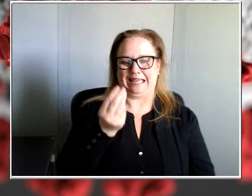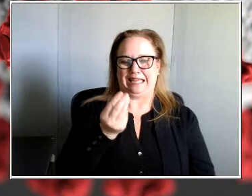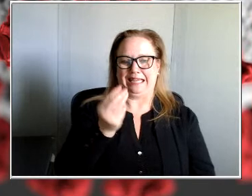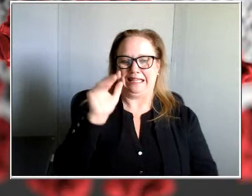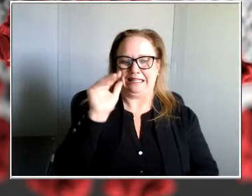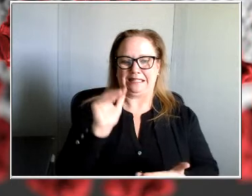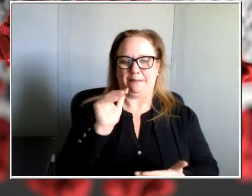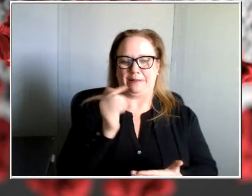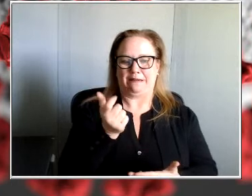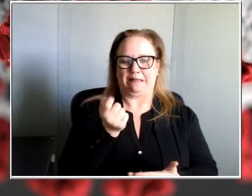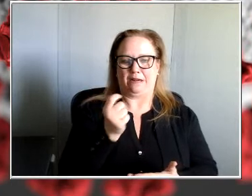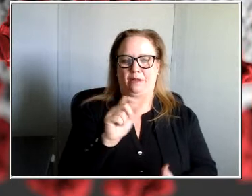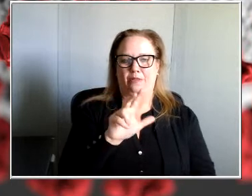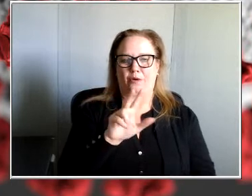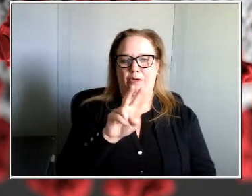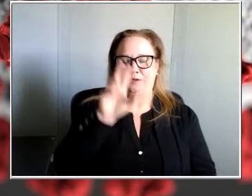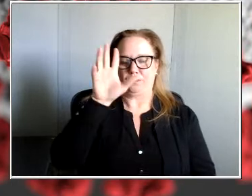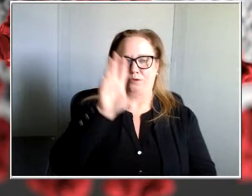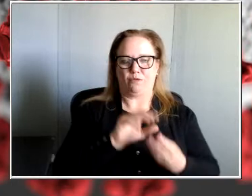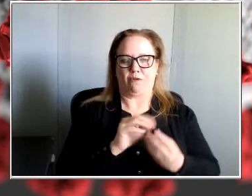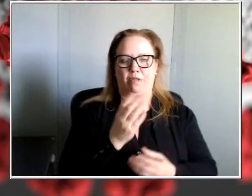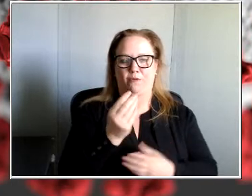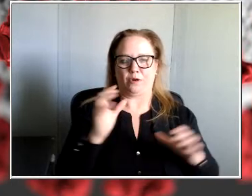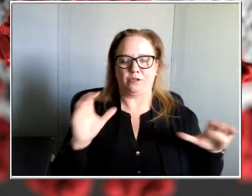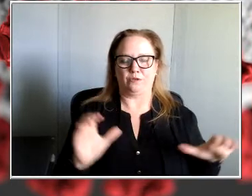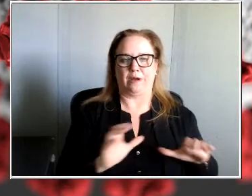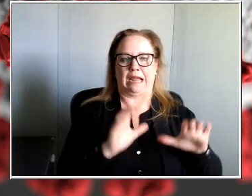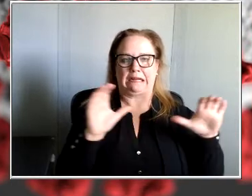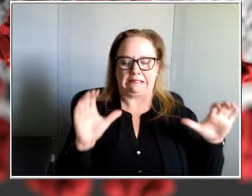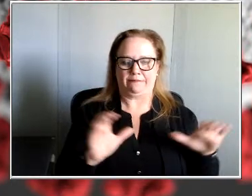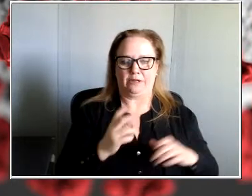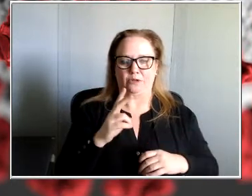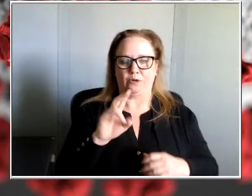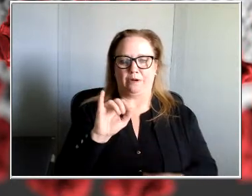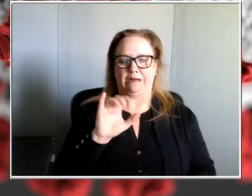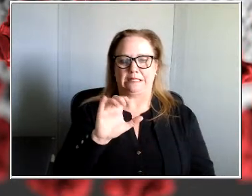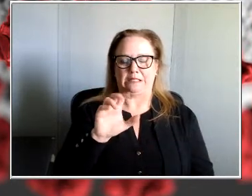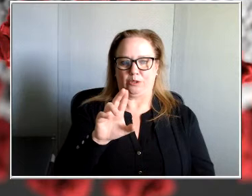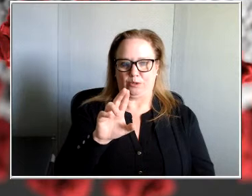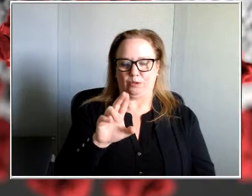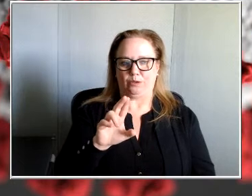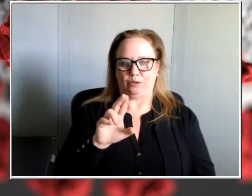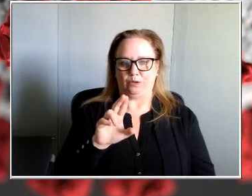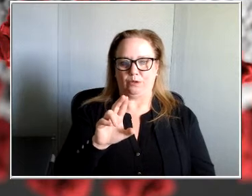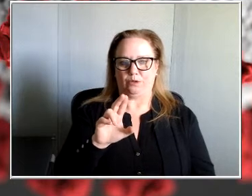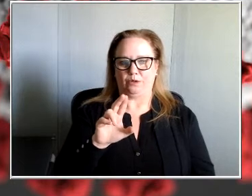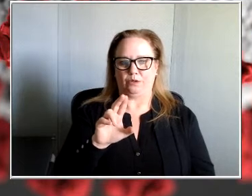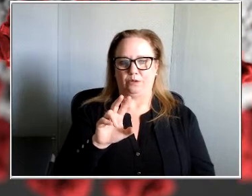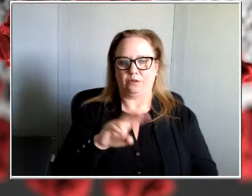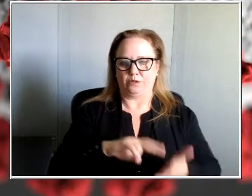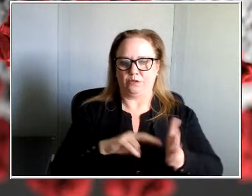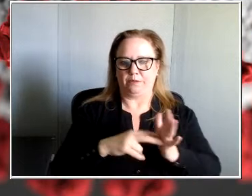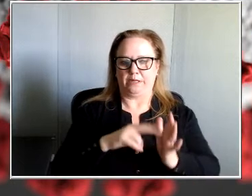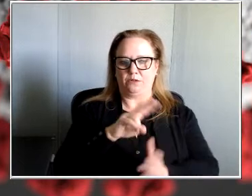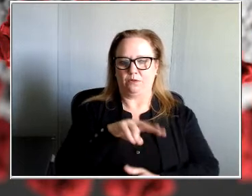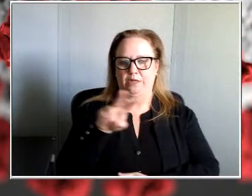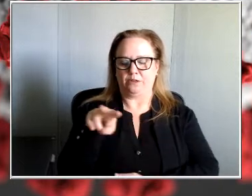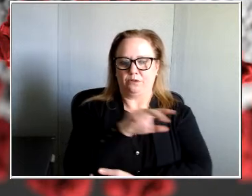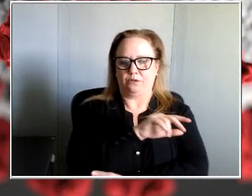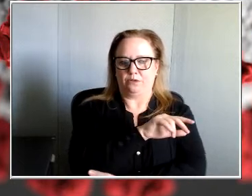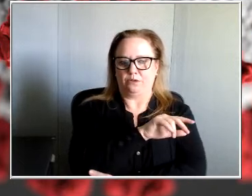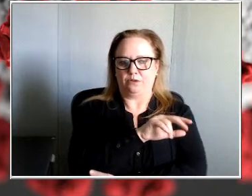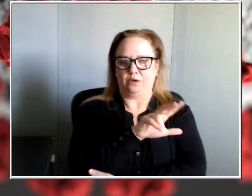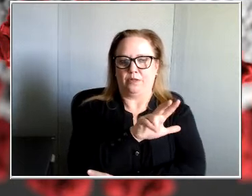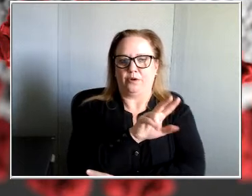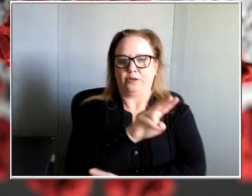bit. 32 total, but 42 active, and 2 in the ICU, none on the ventilator. 32. Did you mean 22 active? Sorry, 32